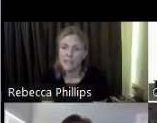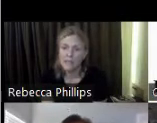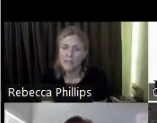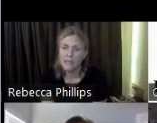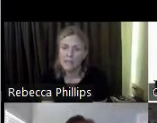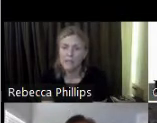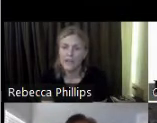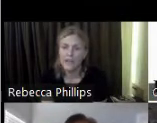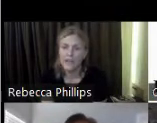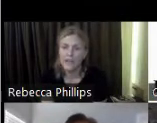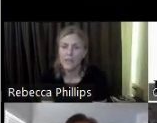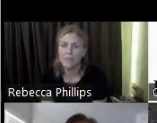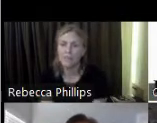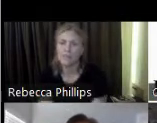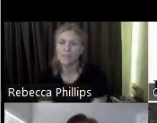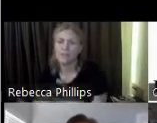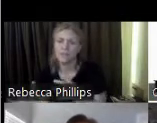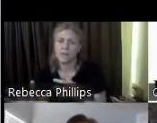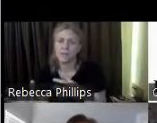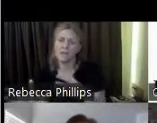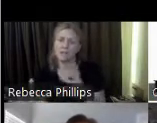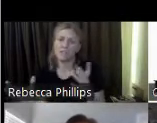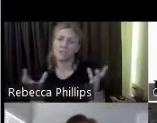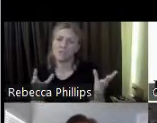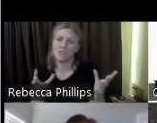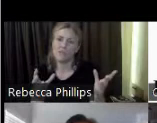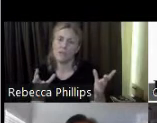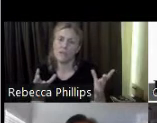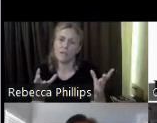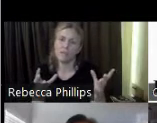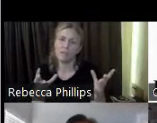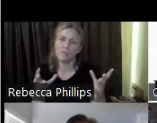my minor, which I regret now because I was also had